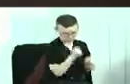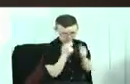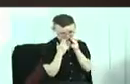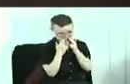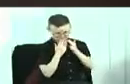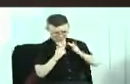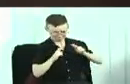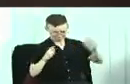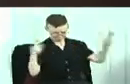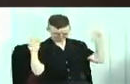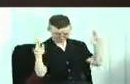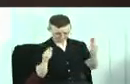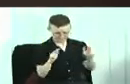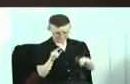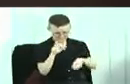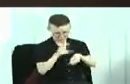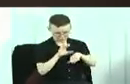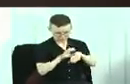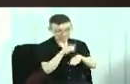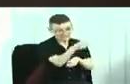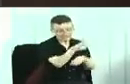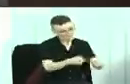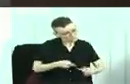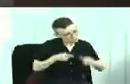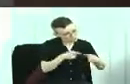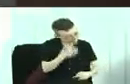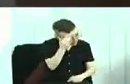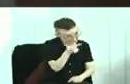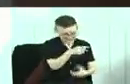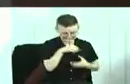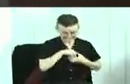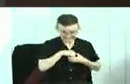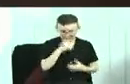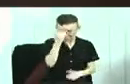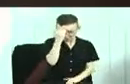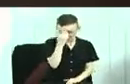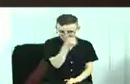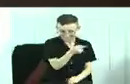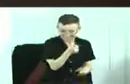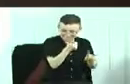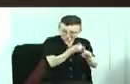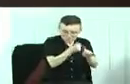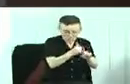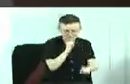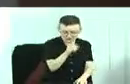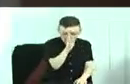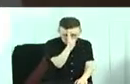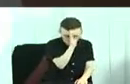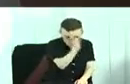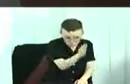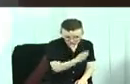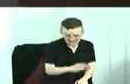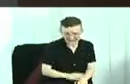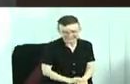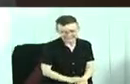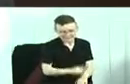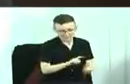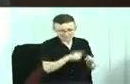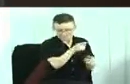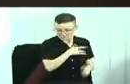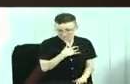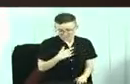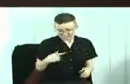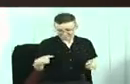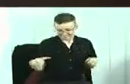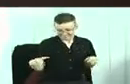denomination, and that he was struggling because for a long time, he knew the truth about his own sexual orientation, and that just didn't fit